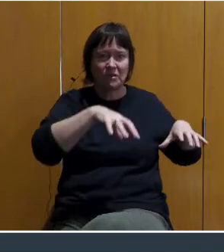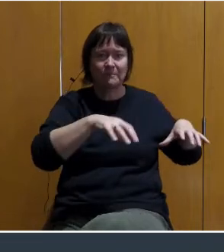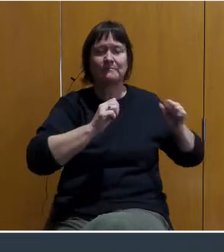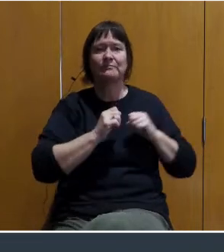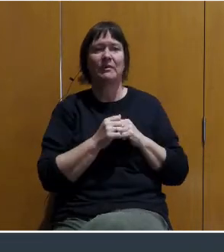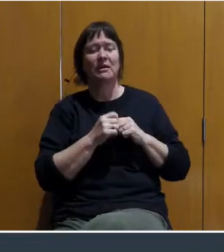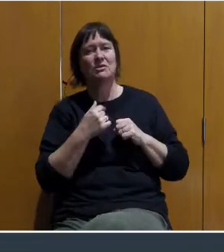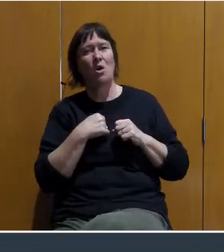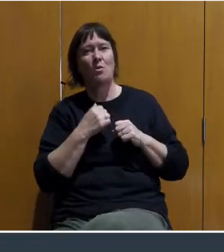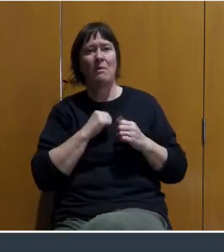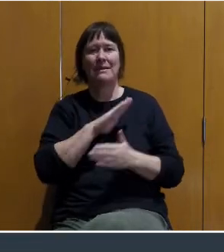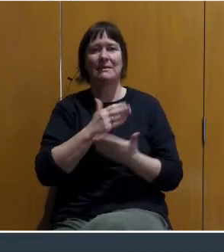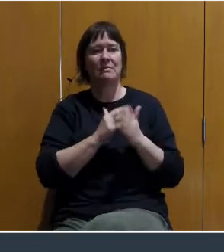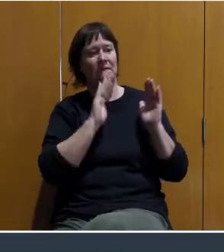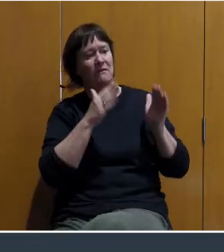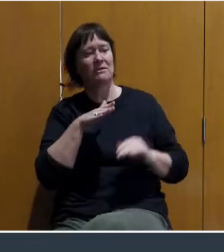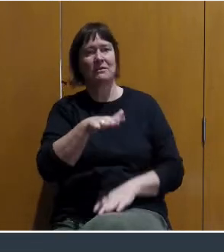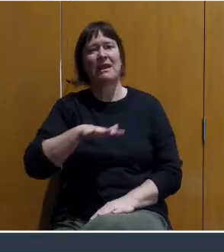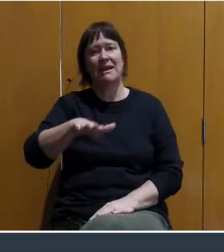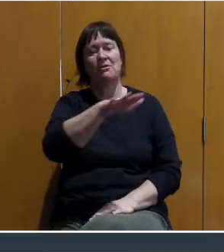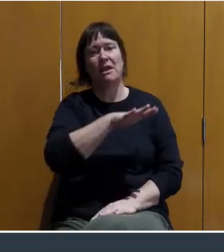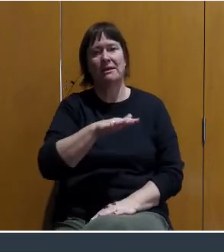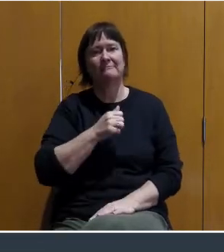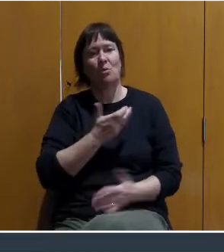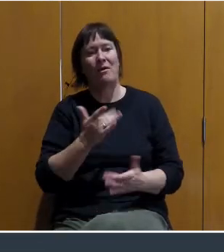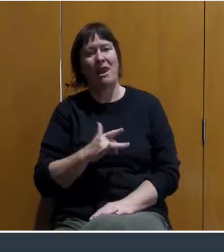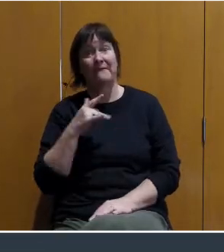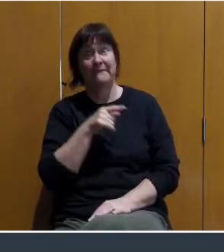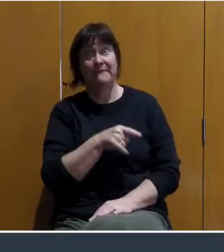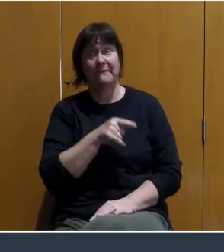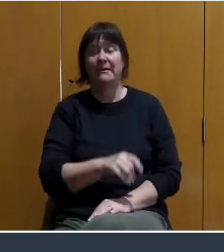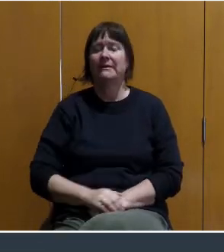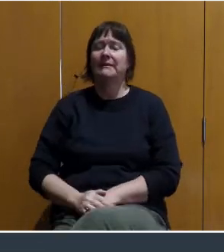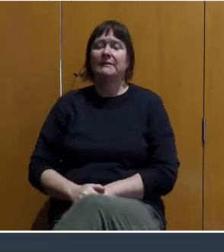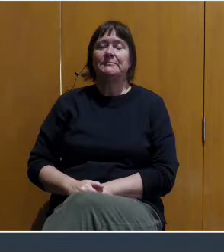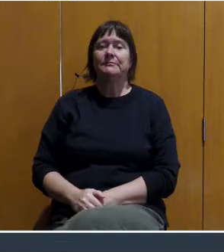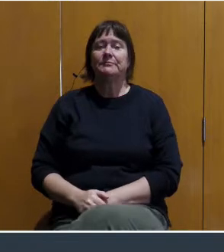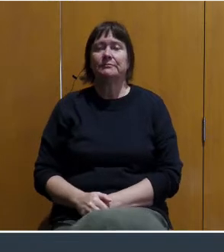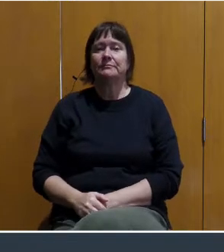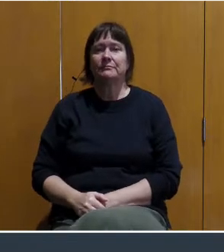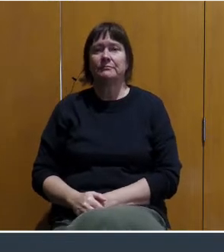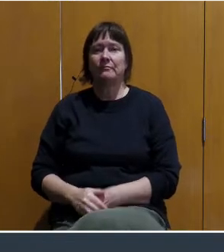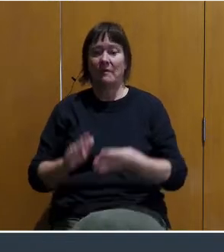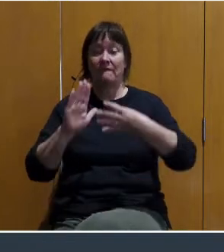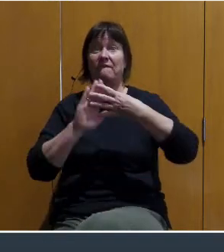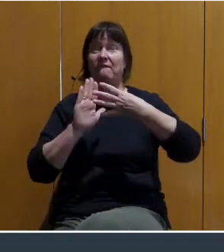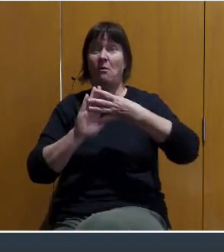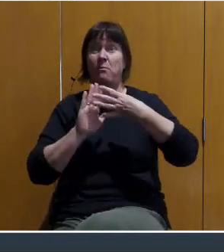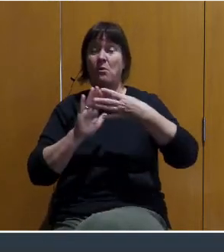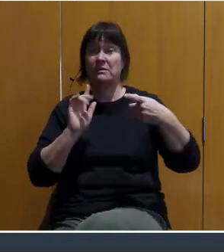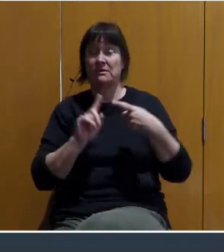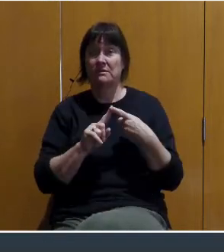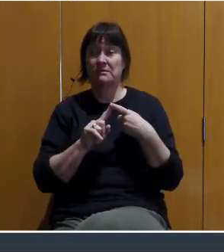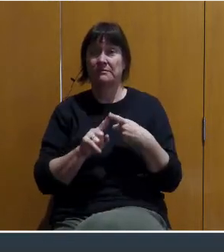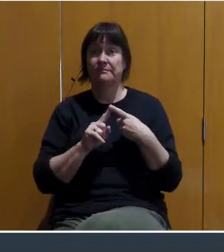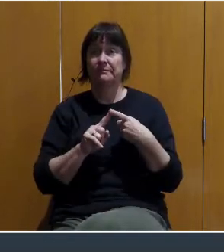around the Park Island, Parklands kind of vicinity, because that's my backyard. 4 key points for my presentation and